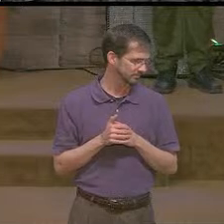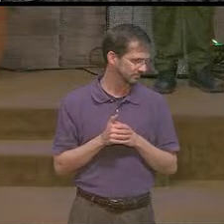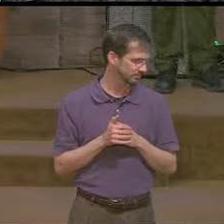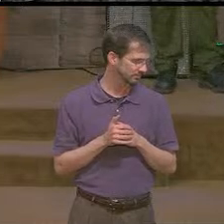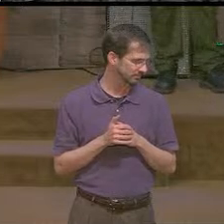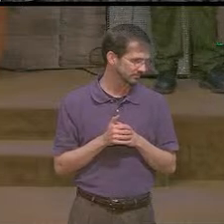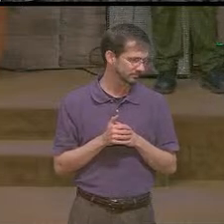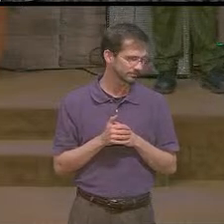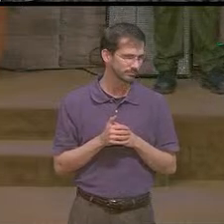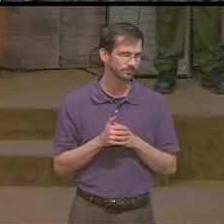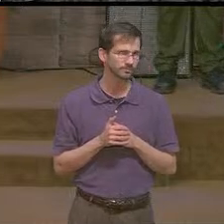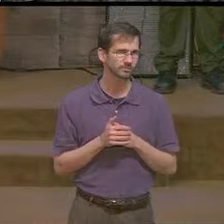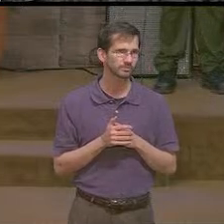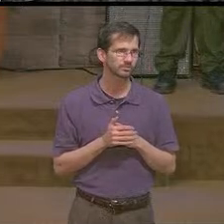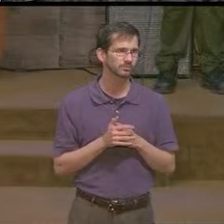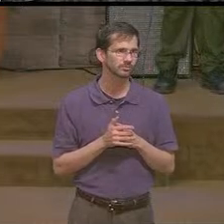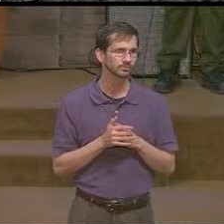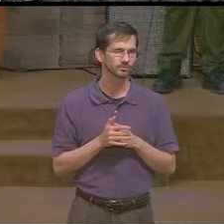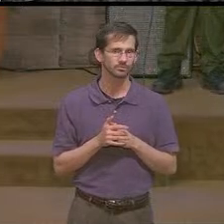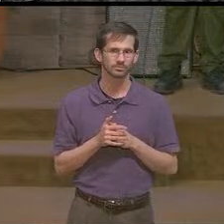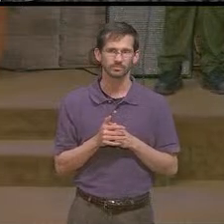Light of my darkness.